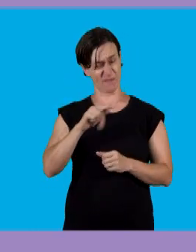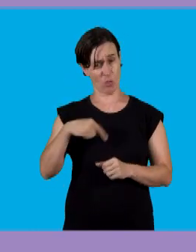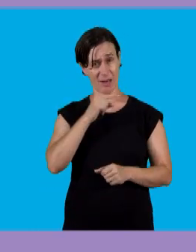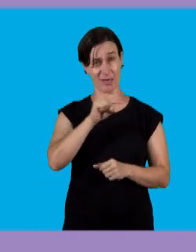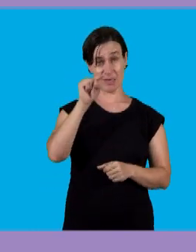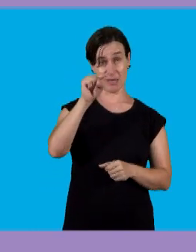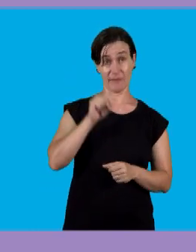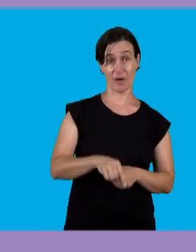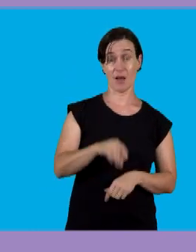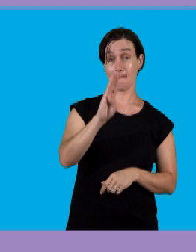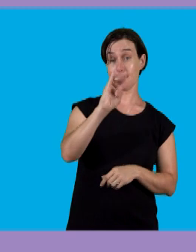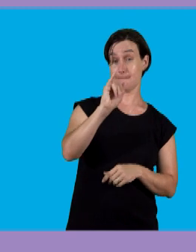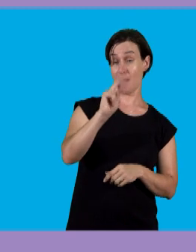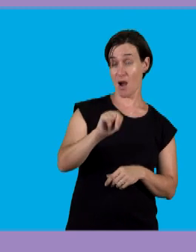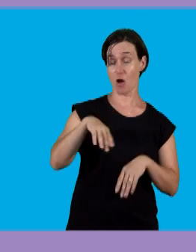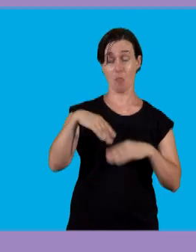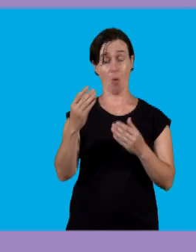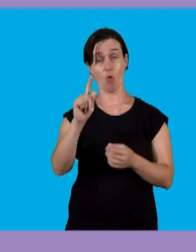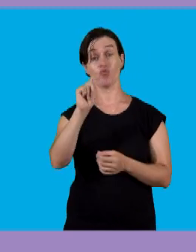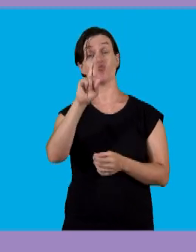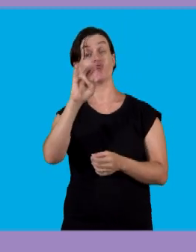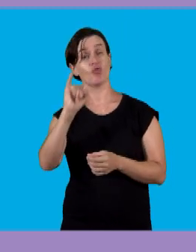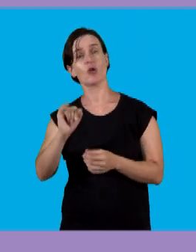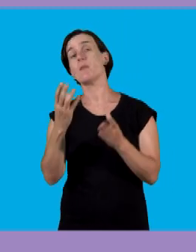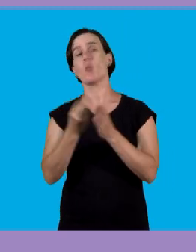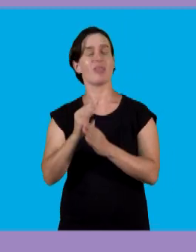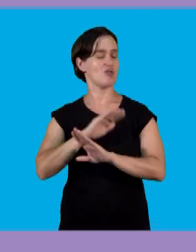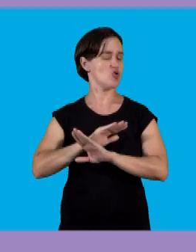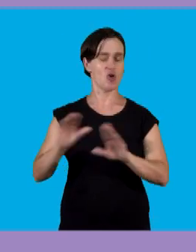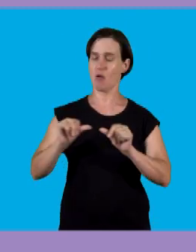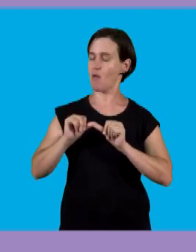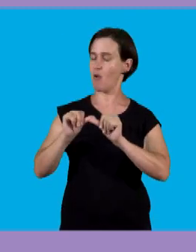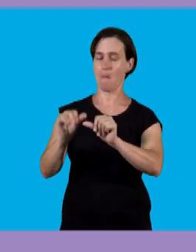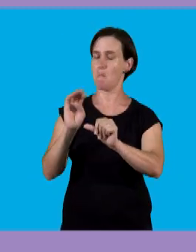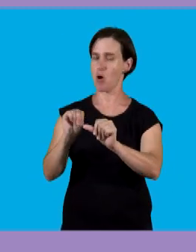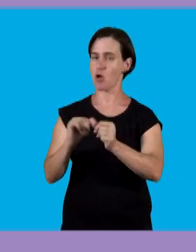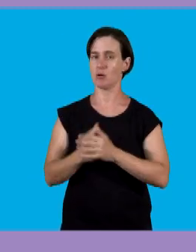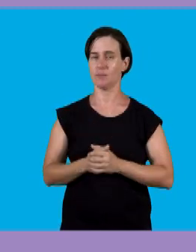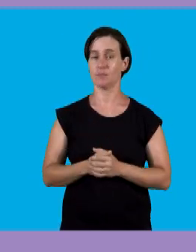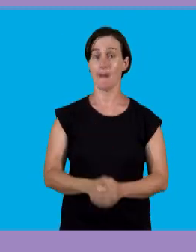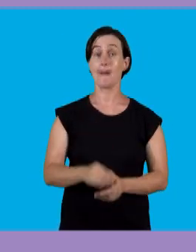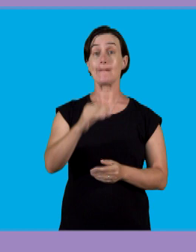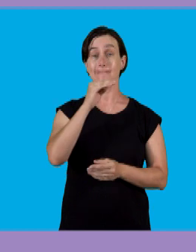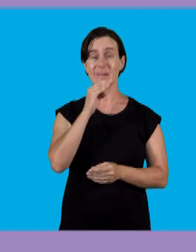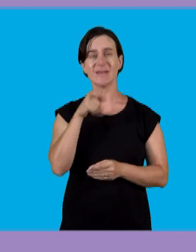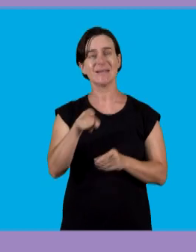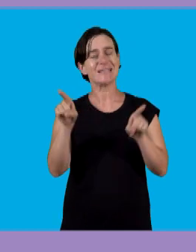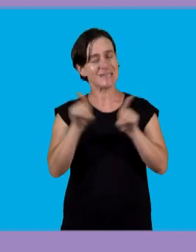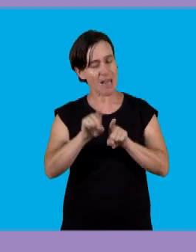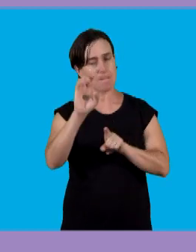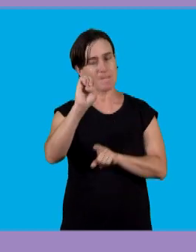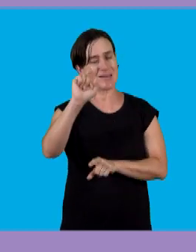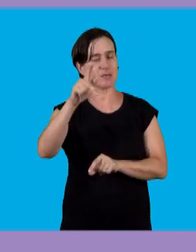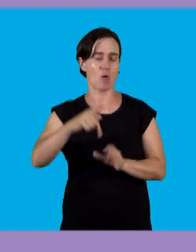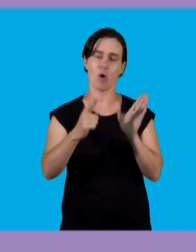a non-constant monomial. And again, we are going to apply those exponent laws when